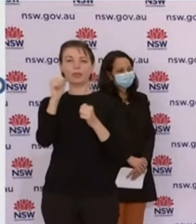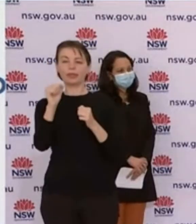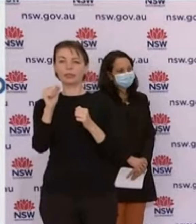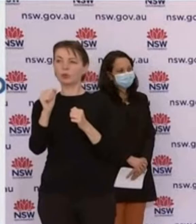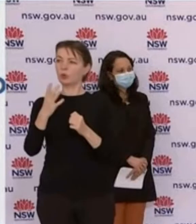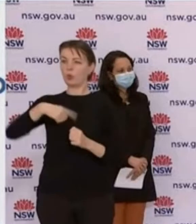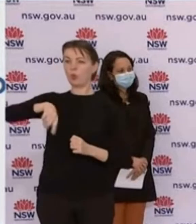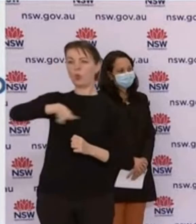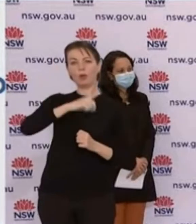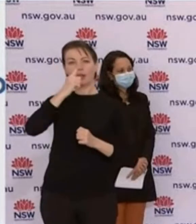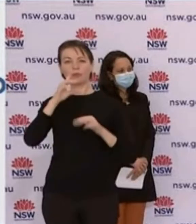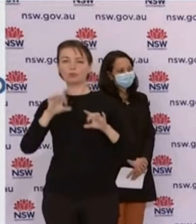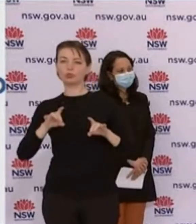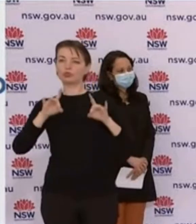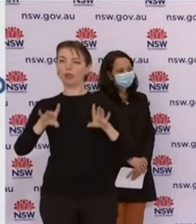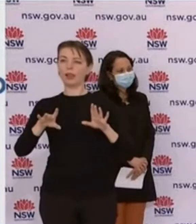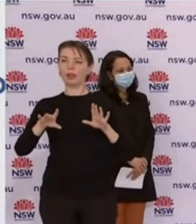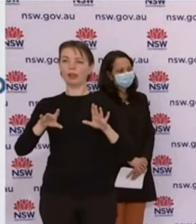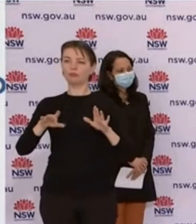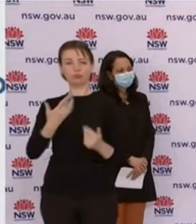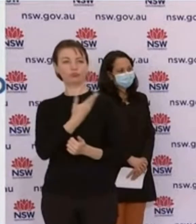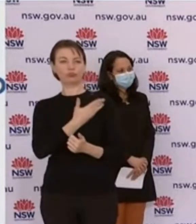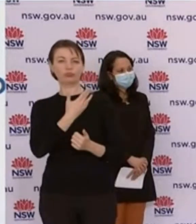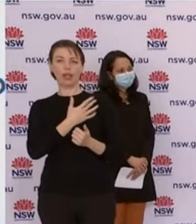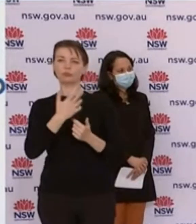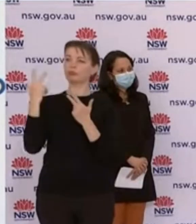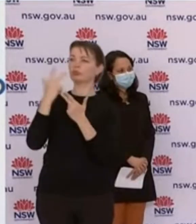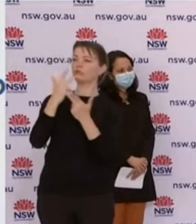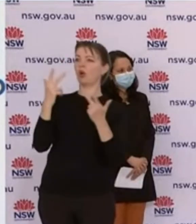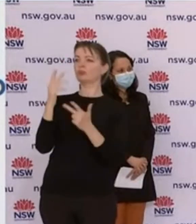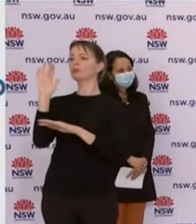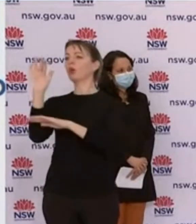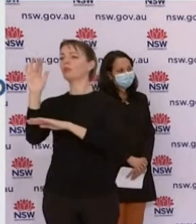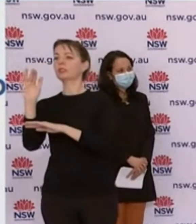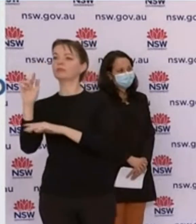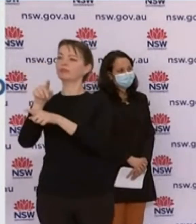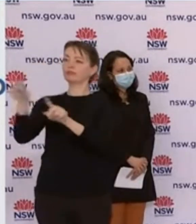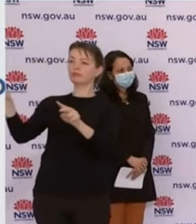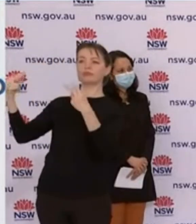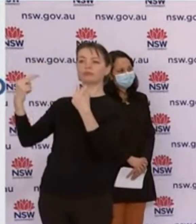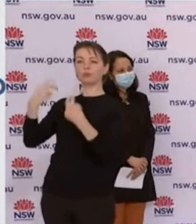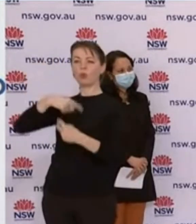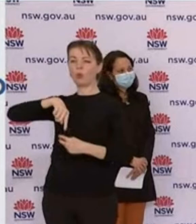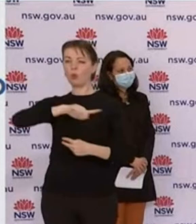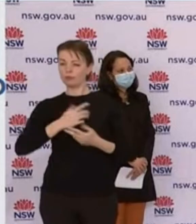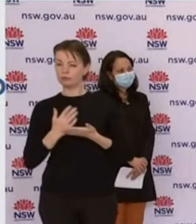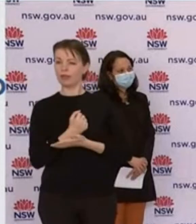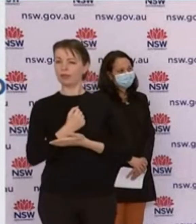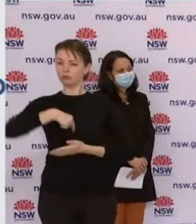managed way of life back to normality without seeing those high rates of hospitalisation that we've seen